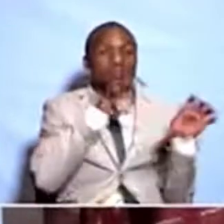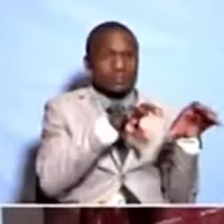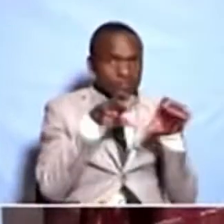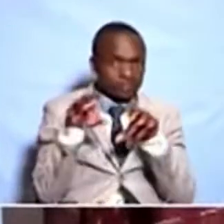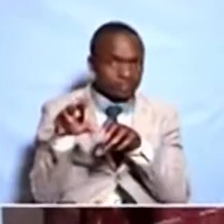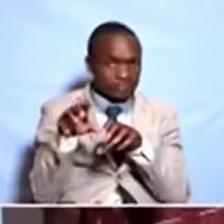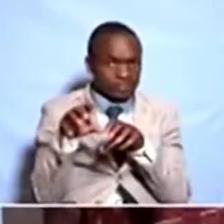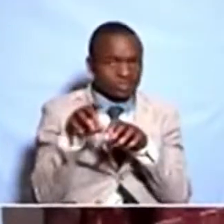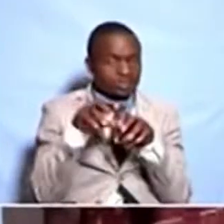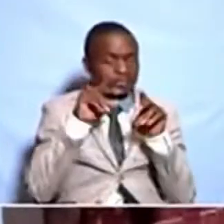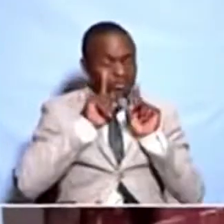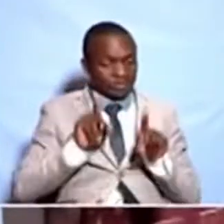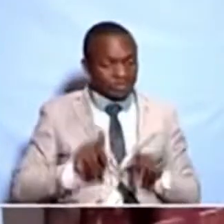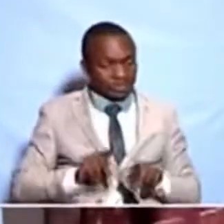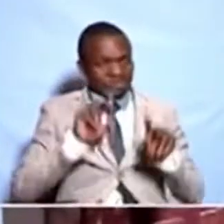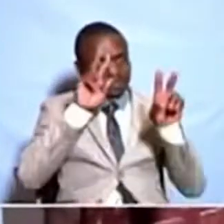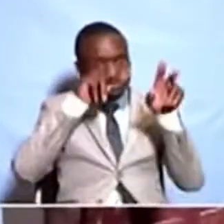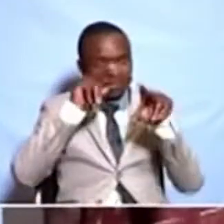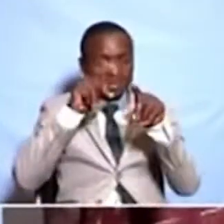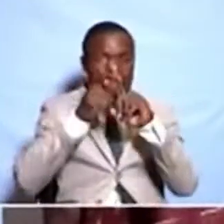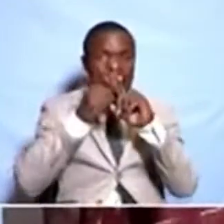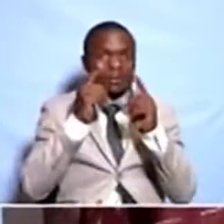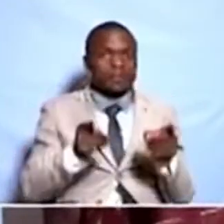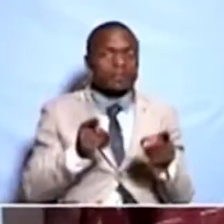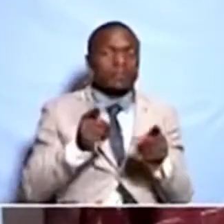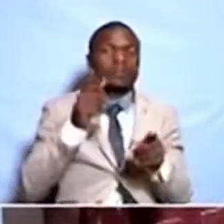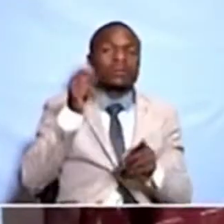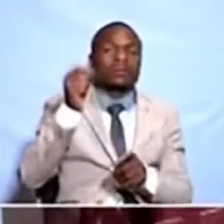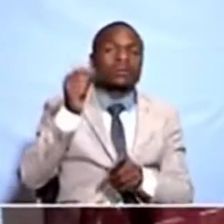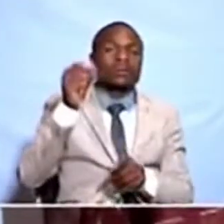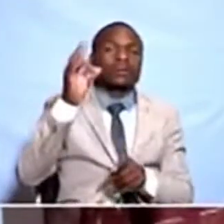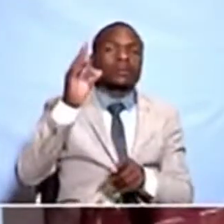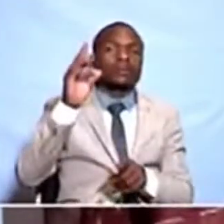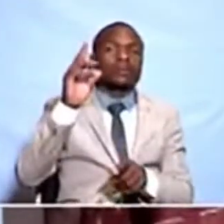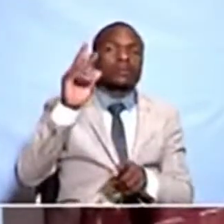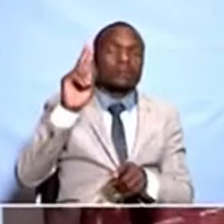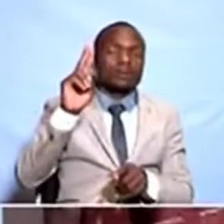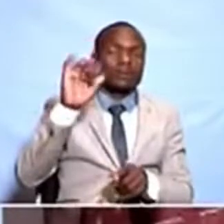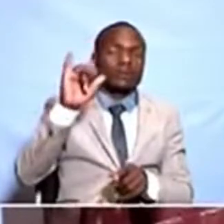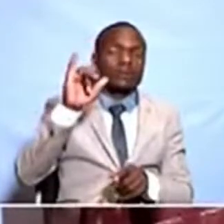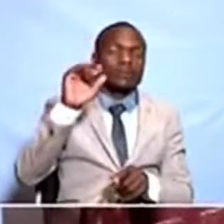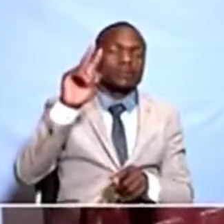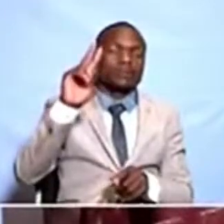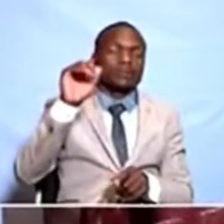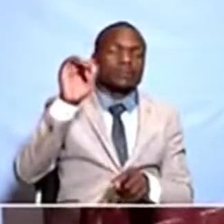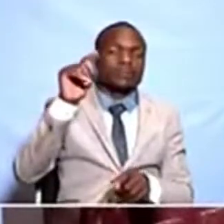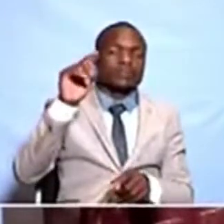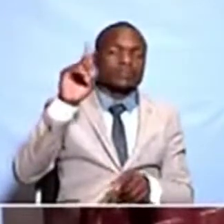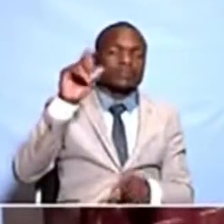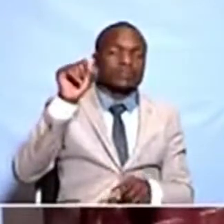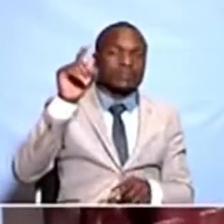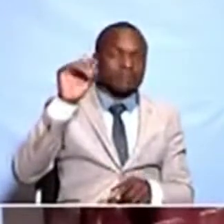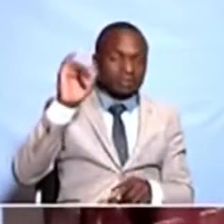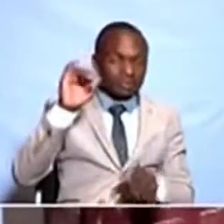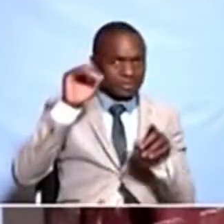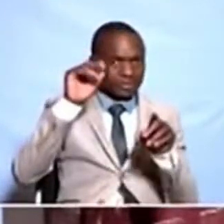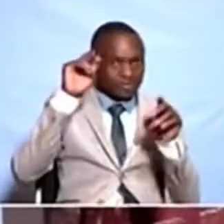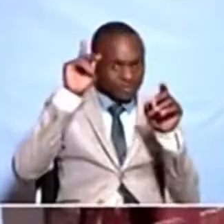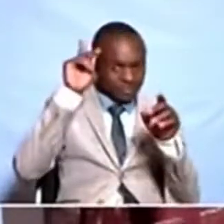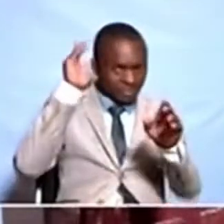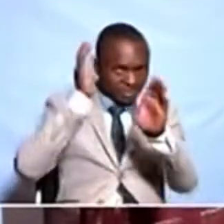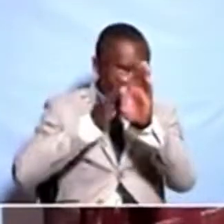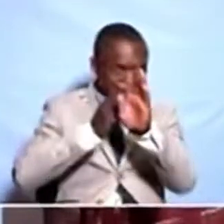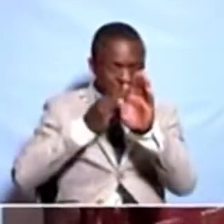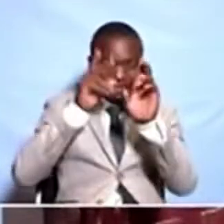the physical inspection also. But the general affidavit, of course, it has to be done by the actual person, because it